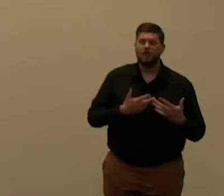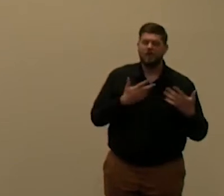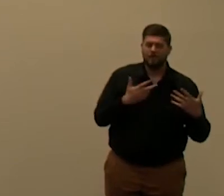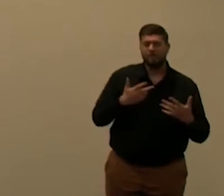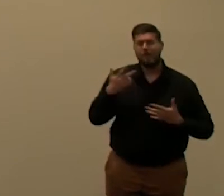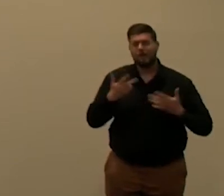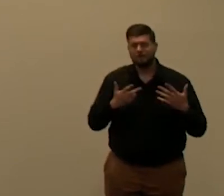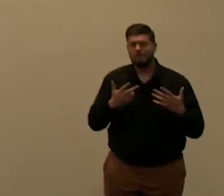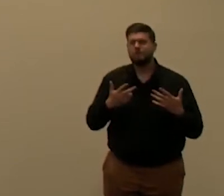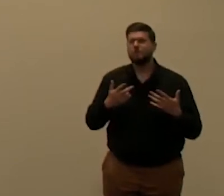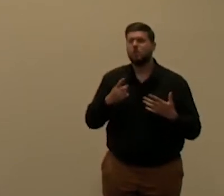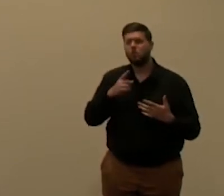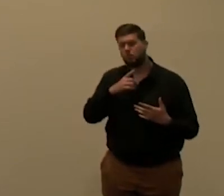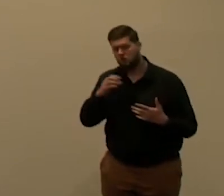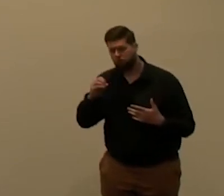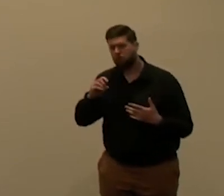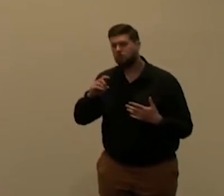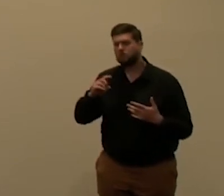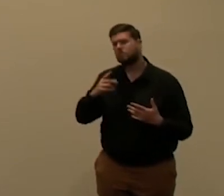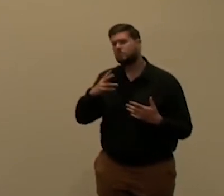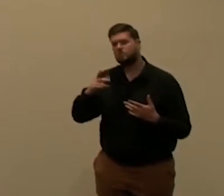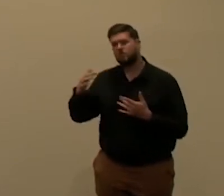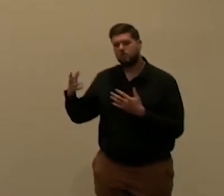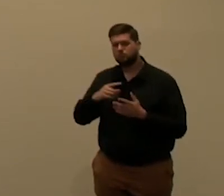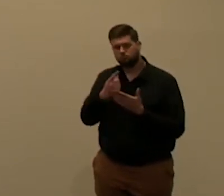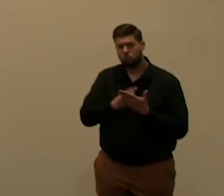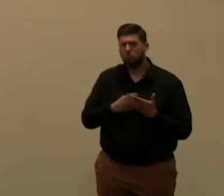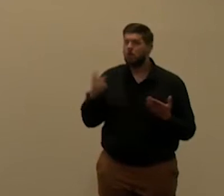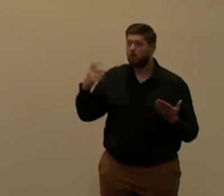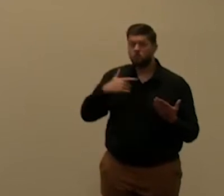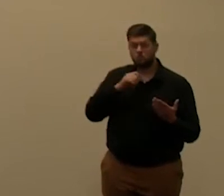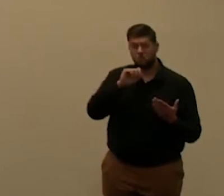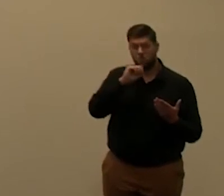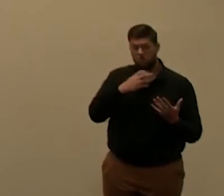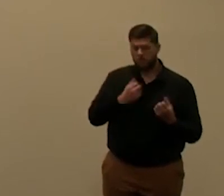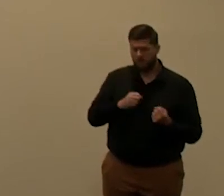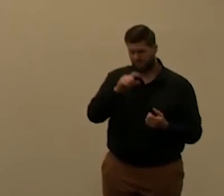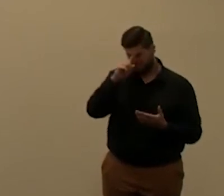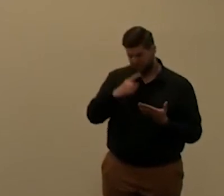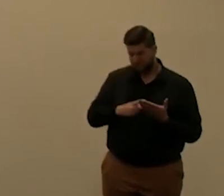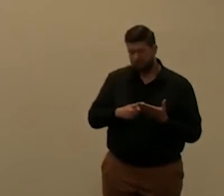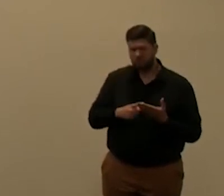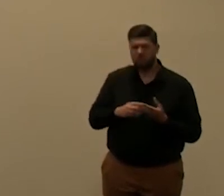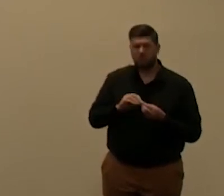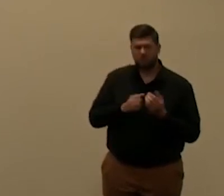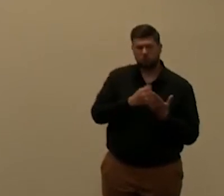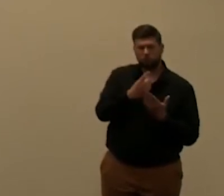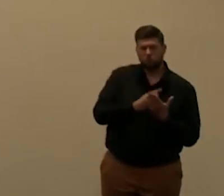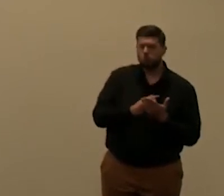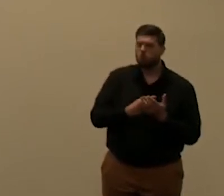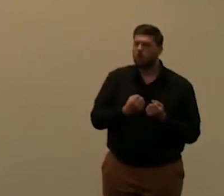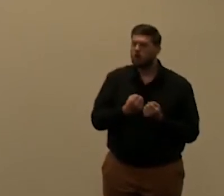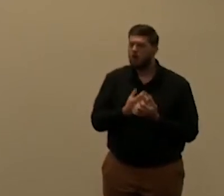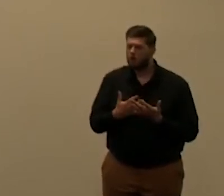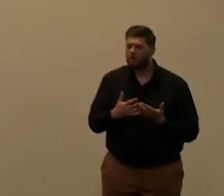8-18-1800 rule, saying decision making up to 8 people in the meeting, brainstorms up to 18 people, and